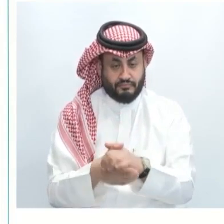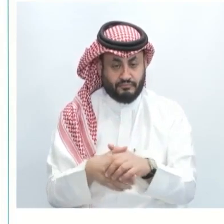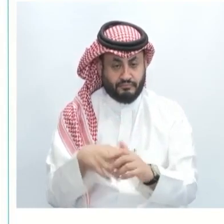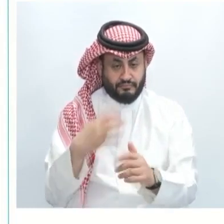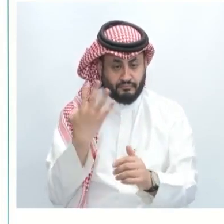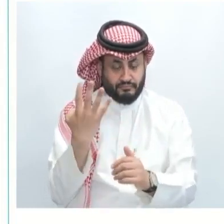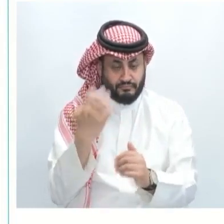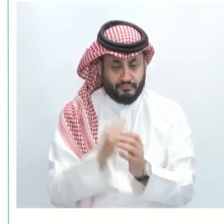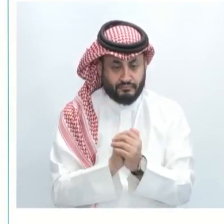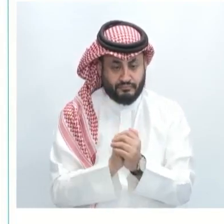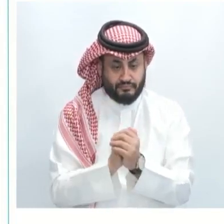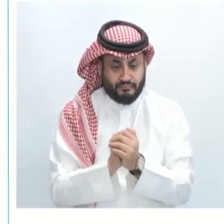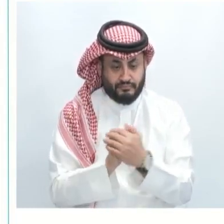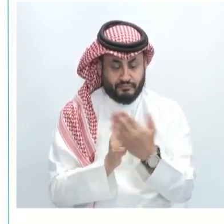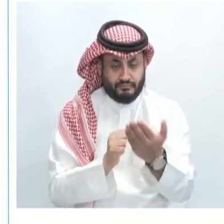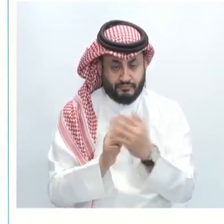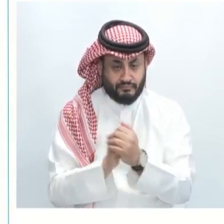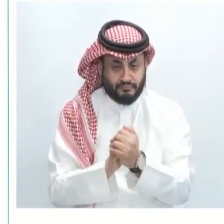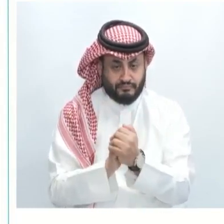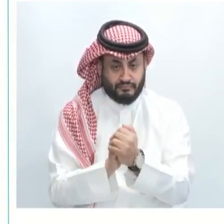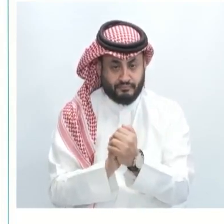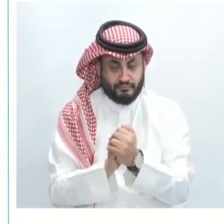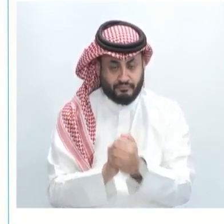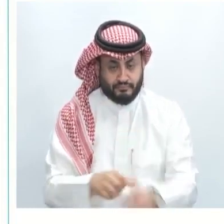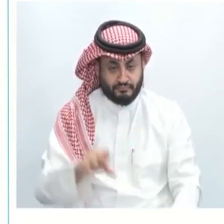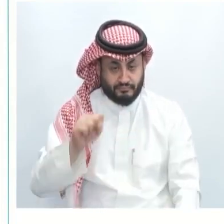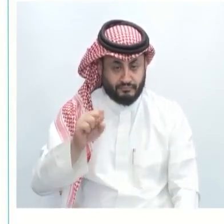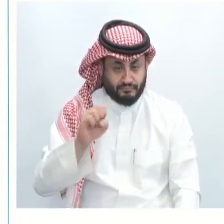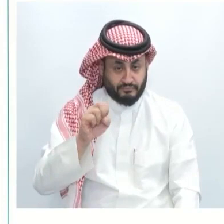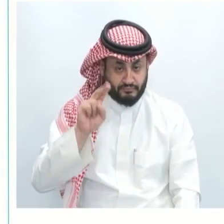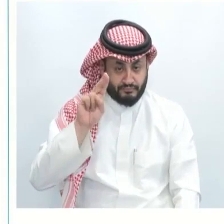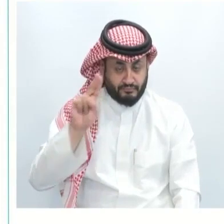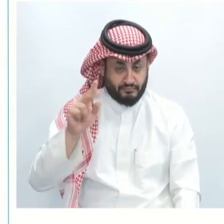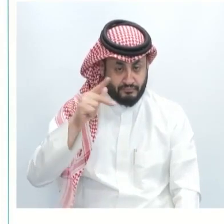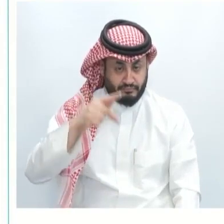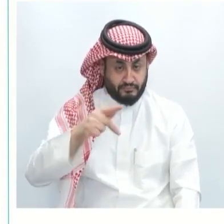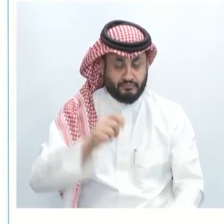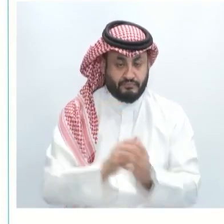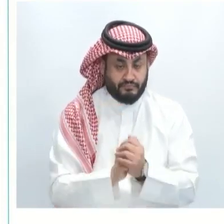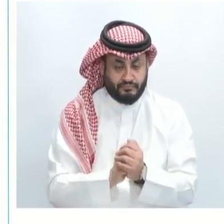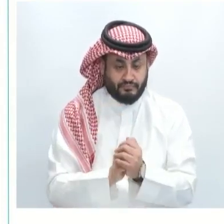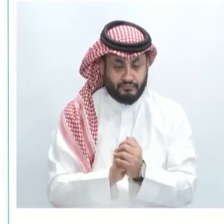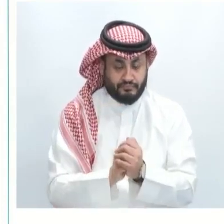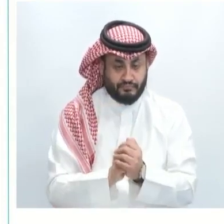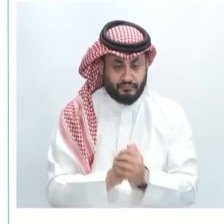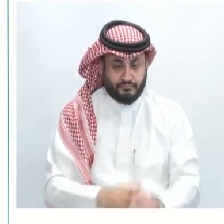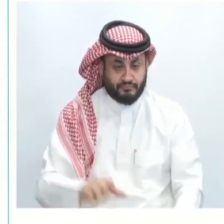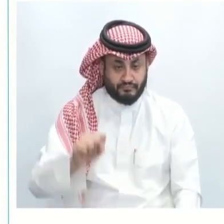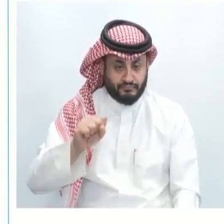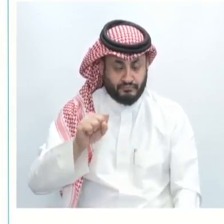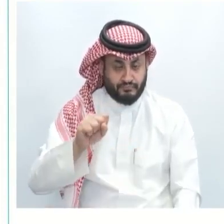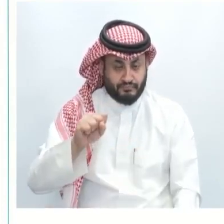fourth word. The fourth word here we have is soup.